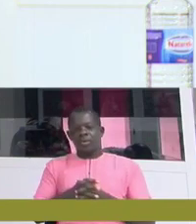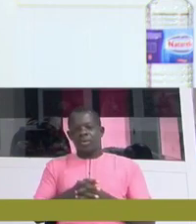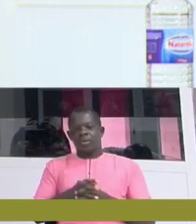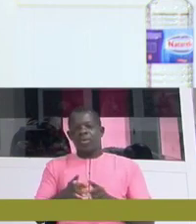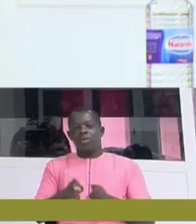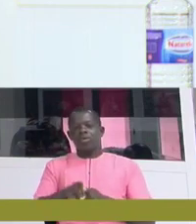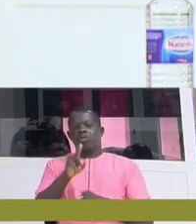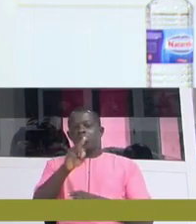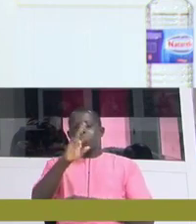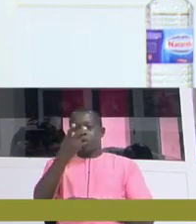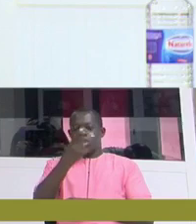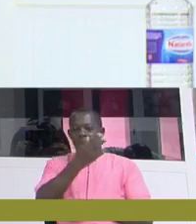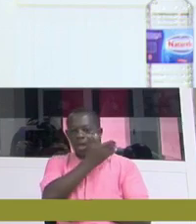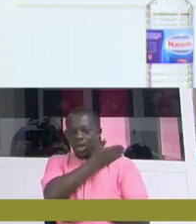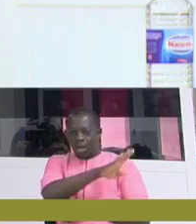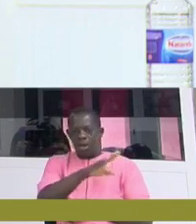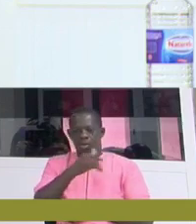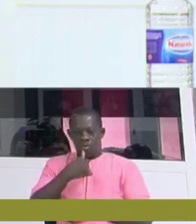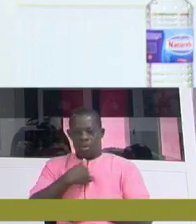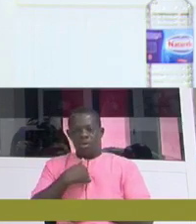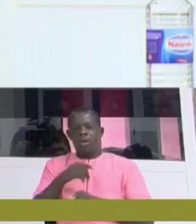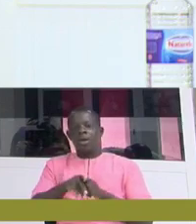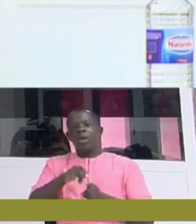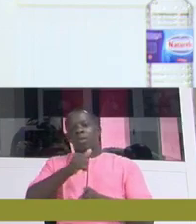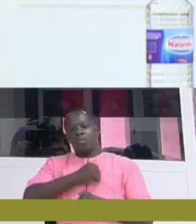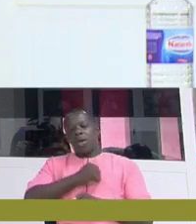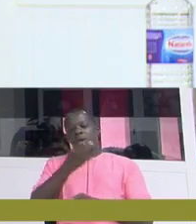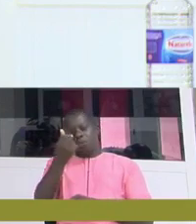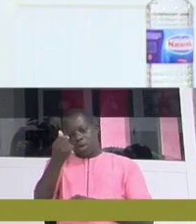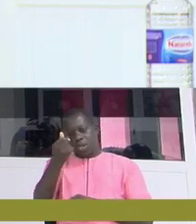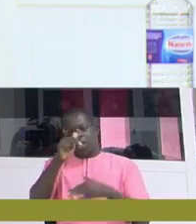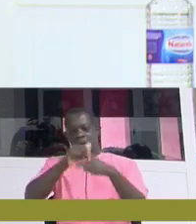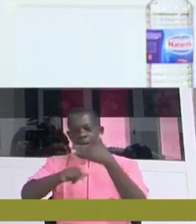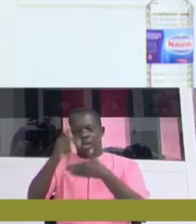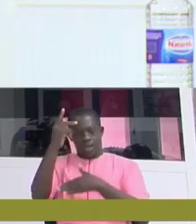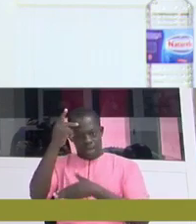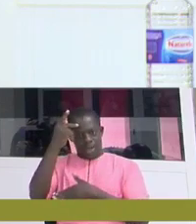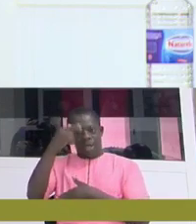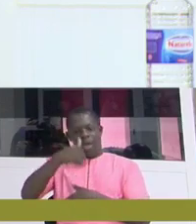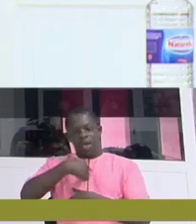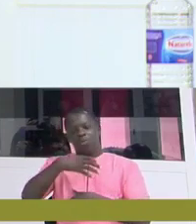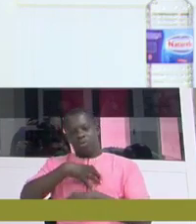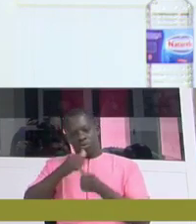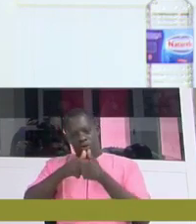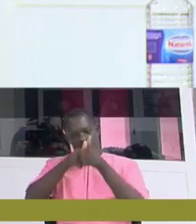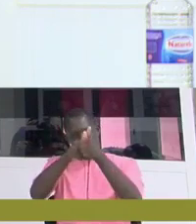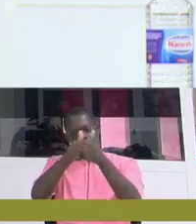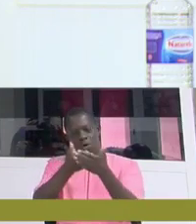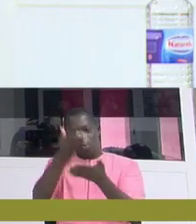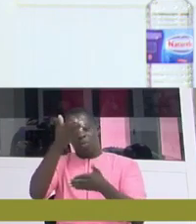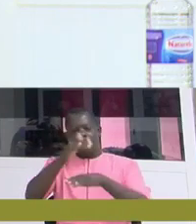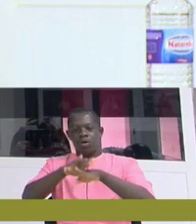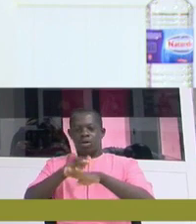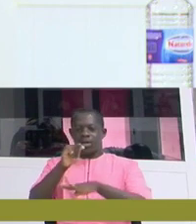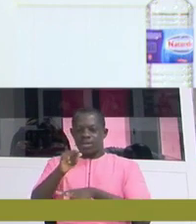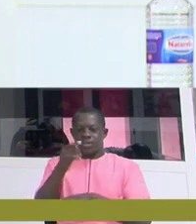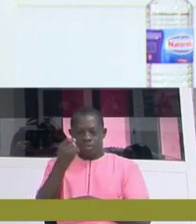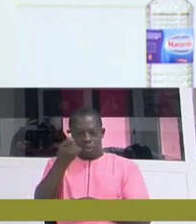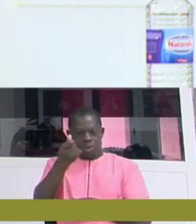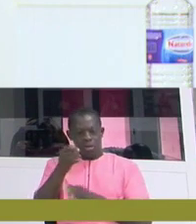time, you would allow me, my money is in Kanilai, which I am running